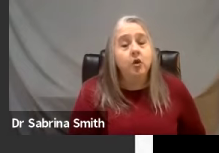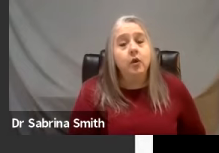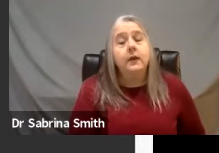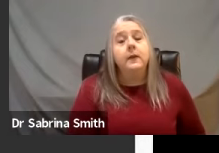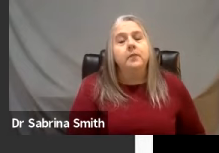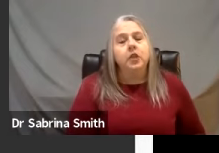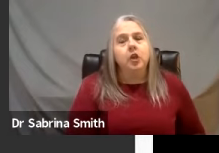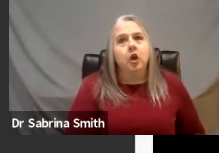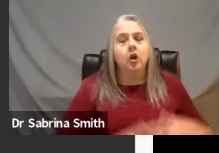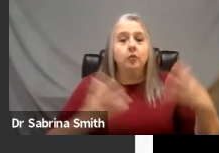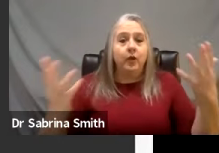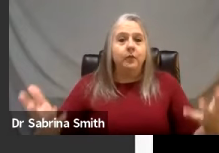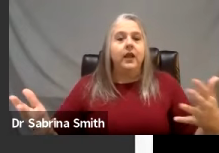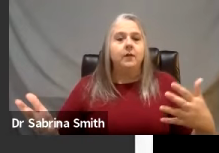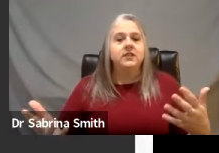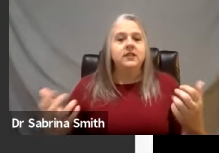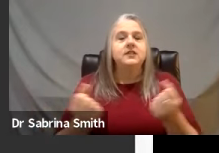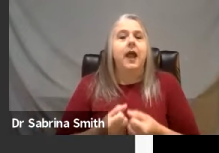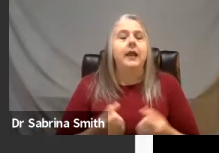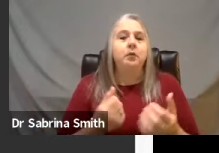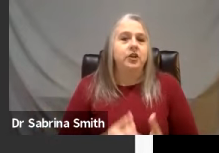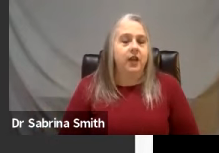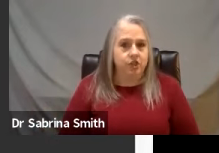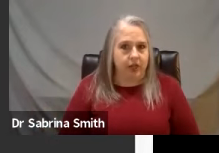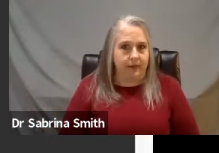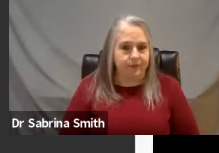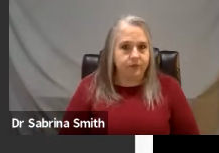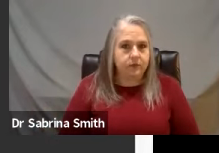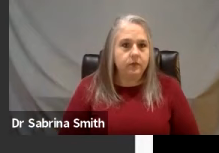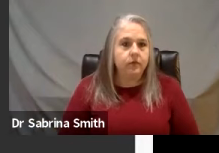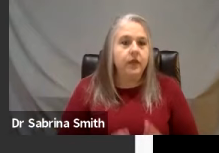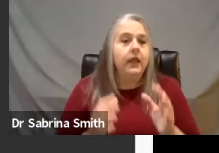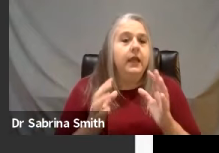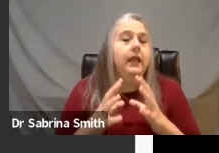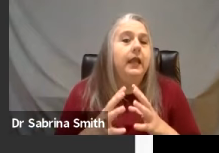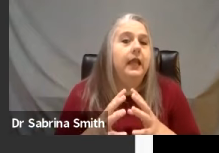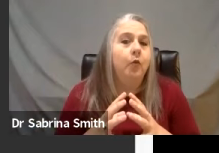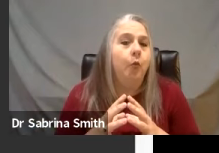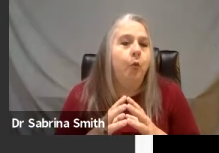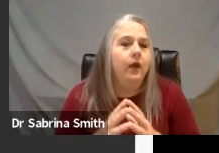So when it comes to the sign production,